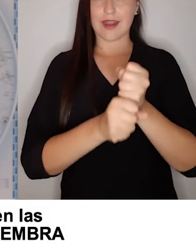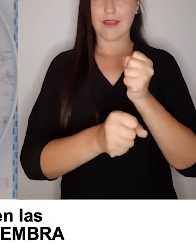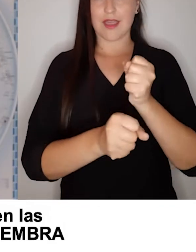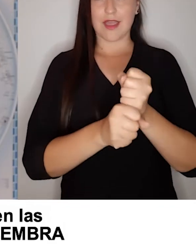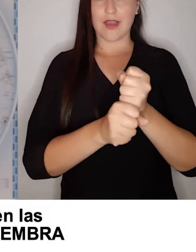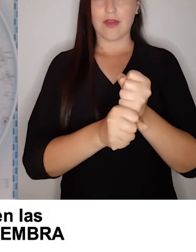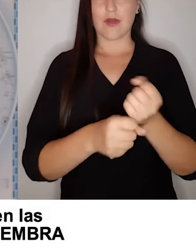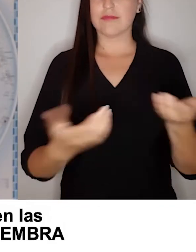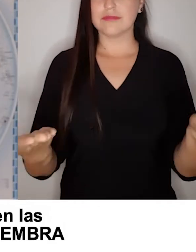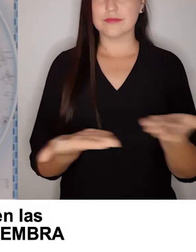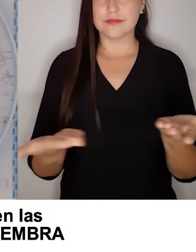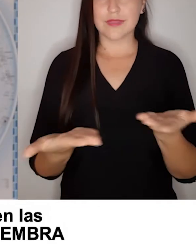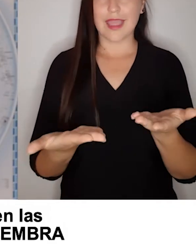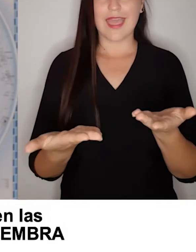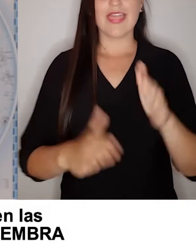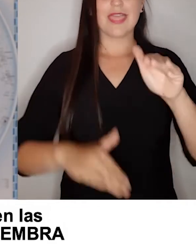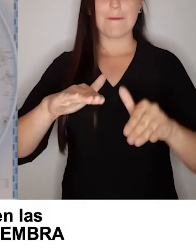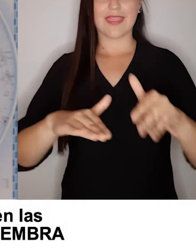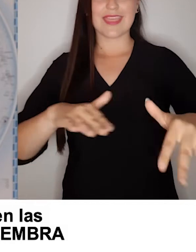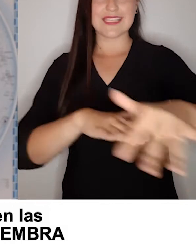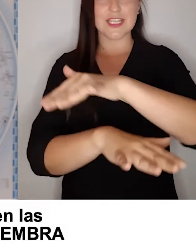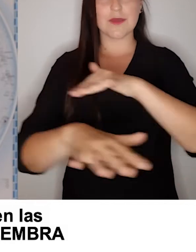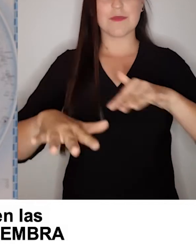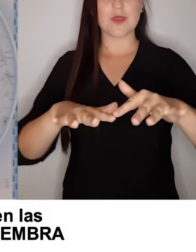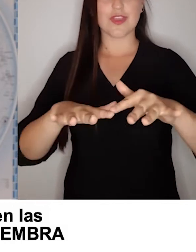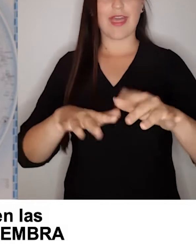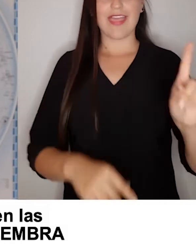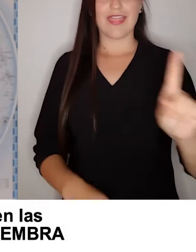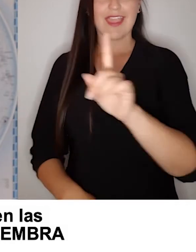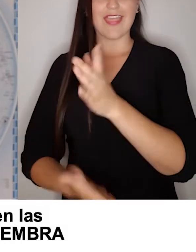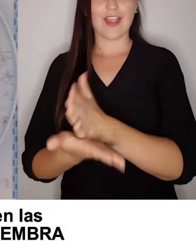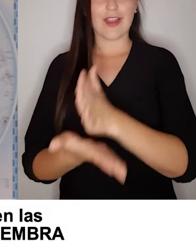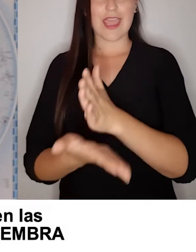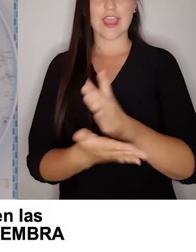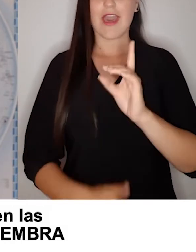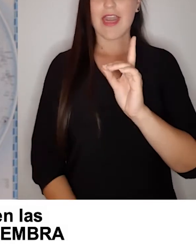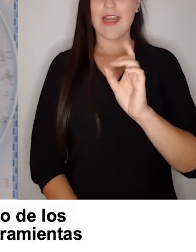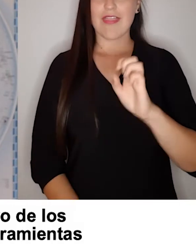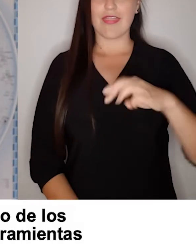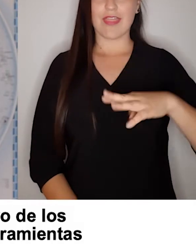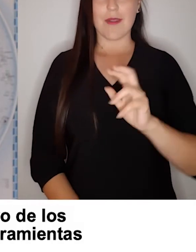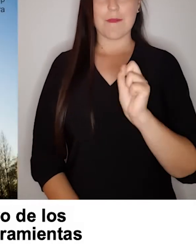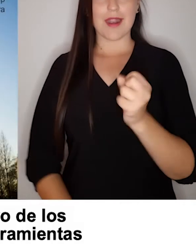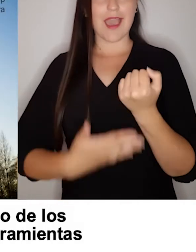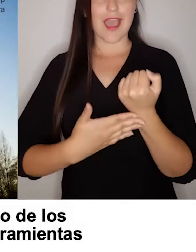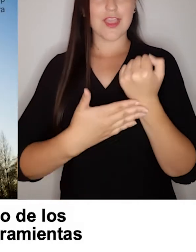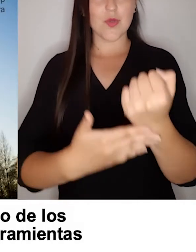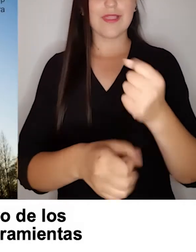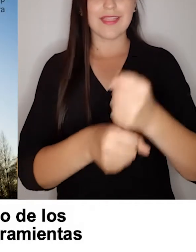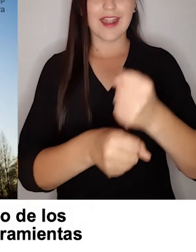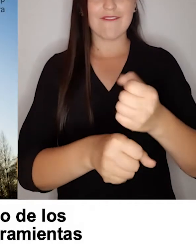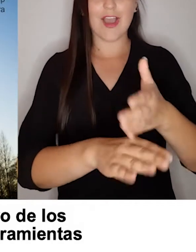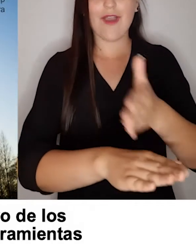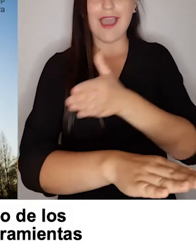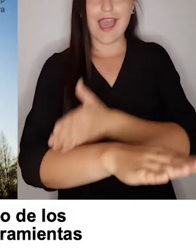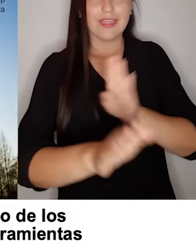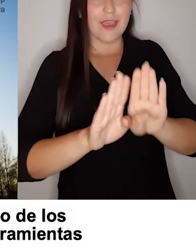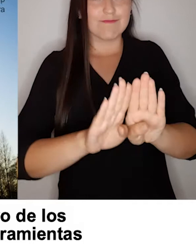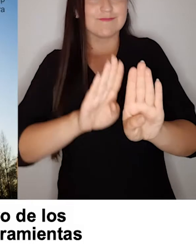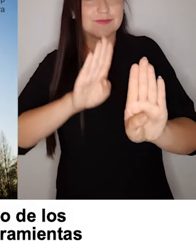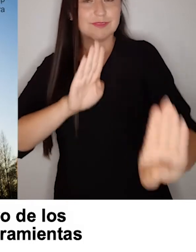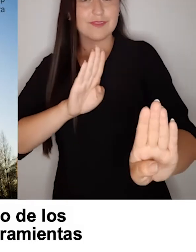And the work is based on each school's own circumstances, and DEMBRA helps strengthen the